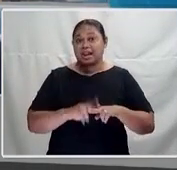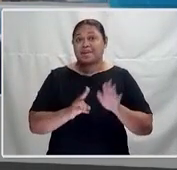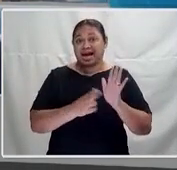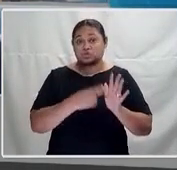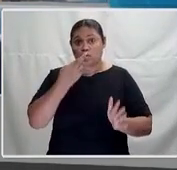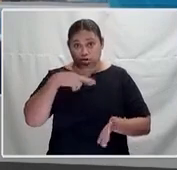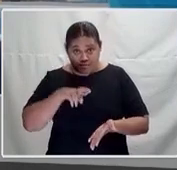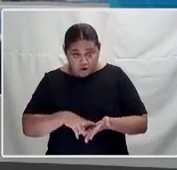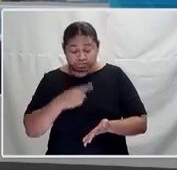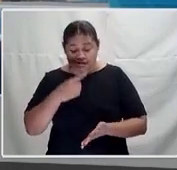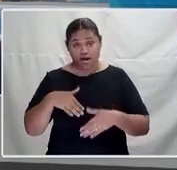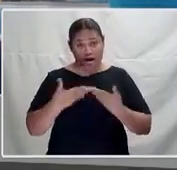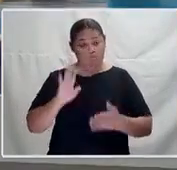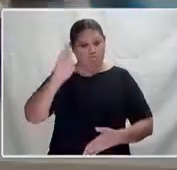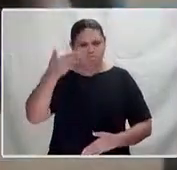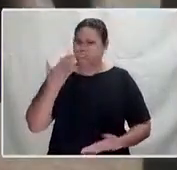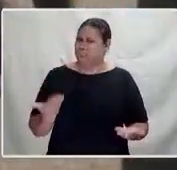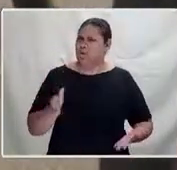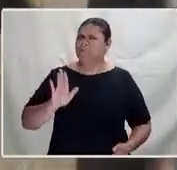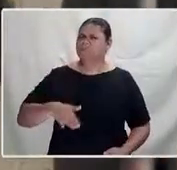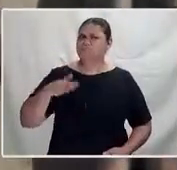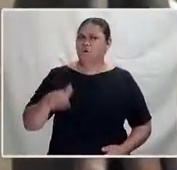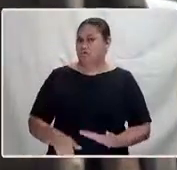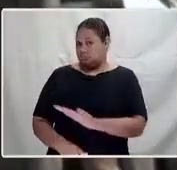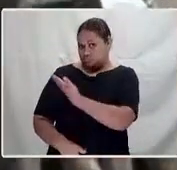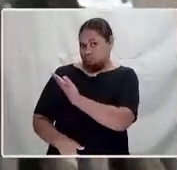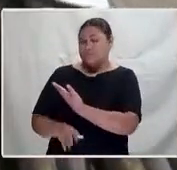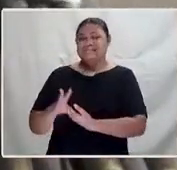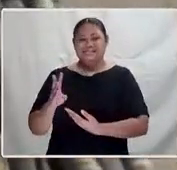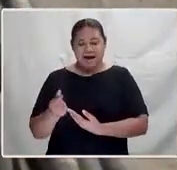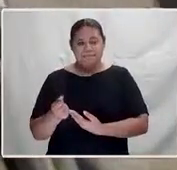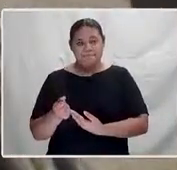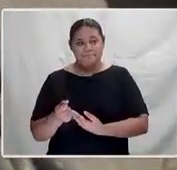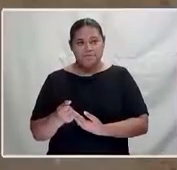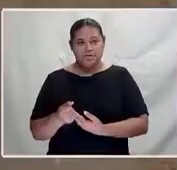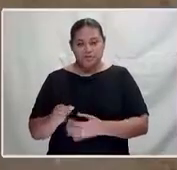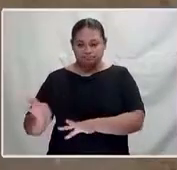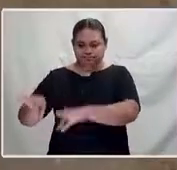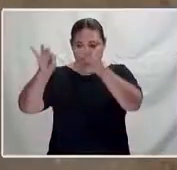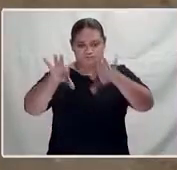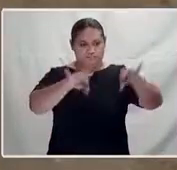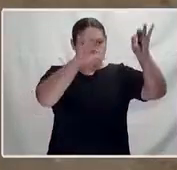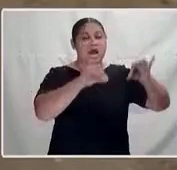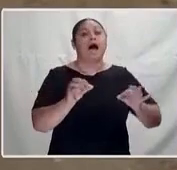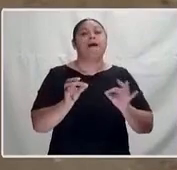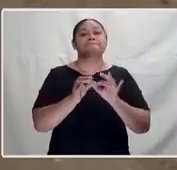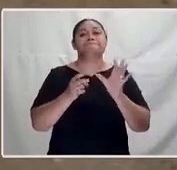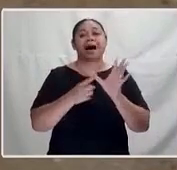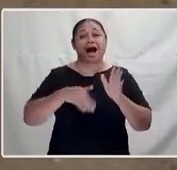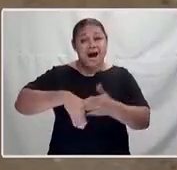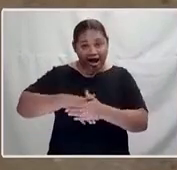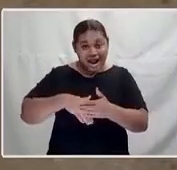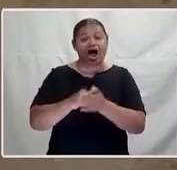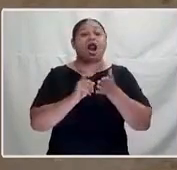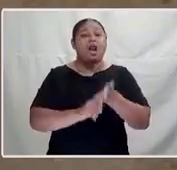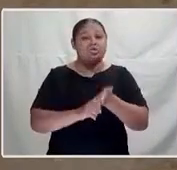reports, so far results have been poor. These are some of the samples that SRIF pulled from the Bai Lotoka mills,